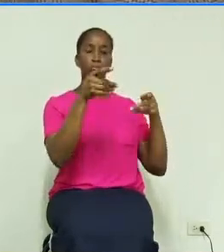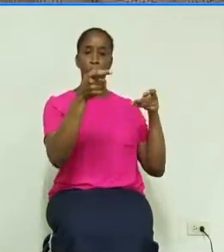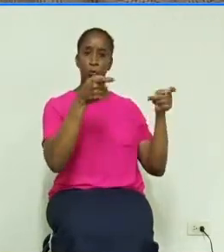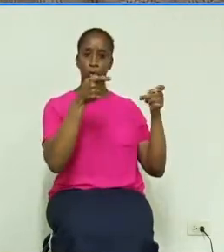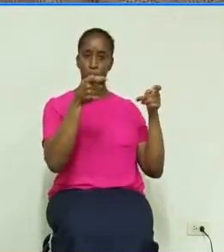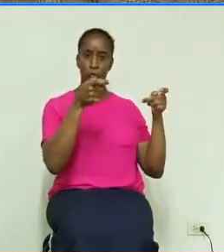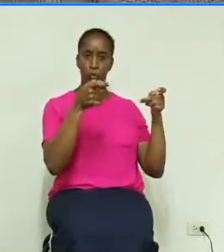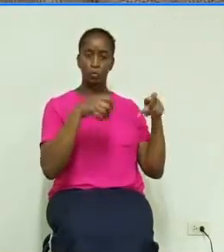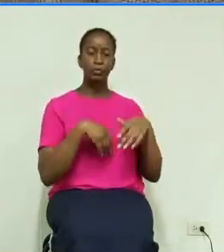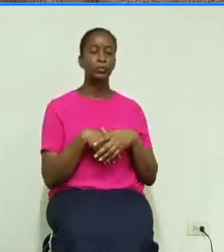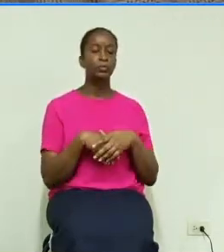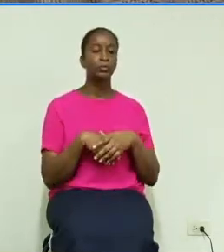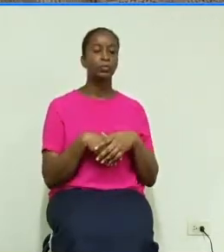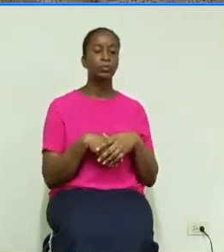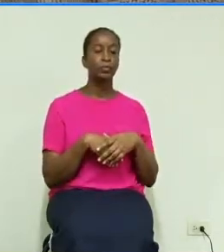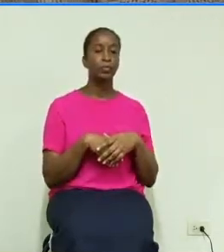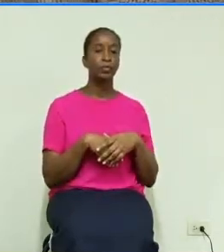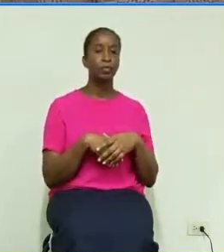arrangement is that